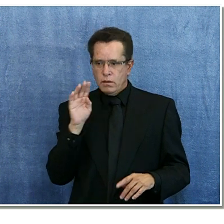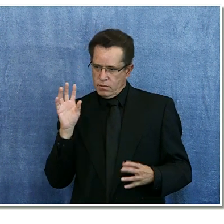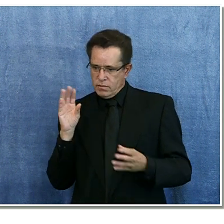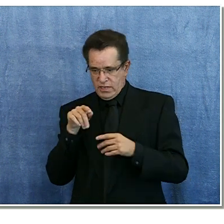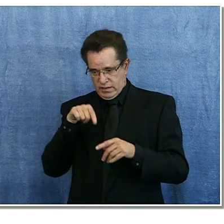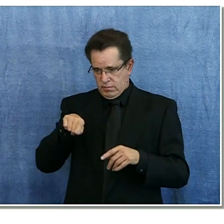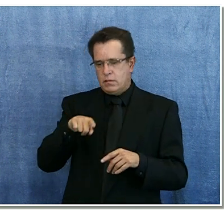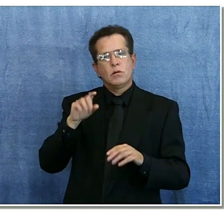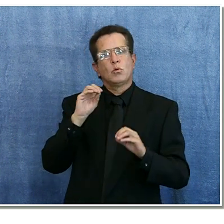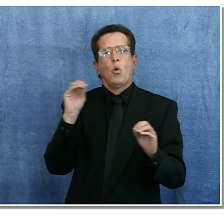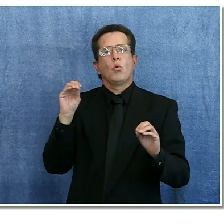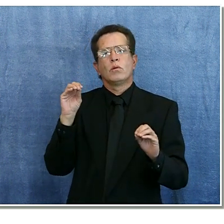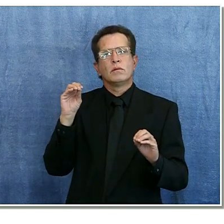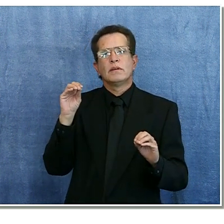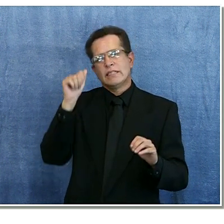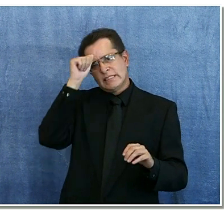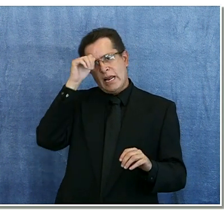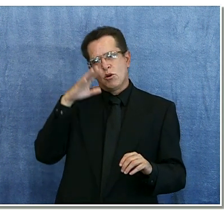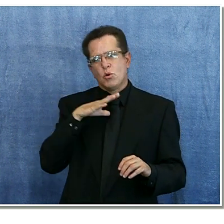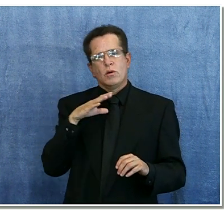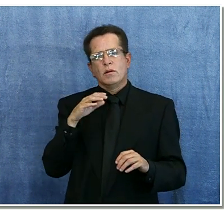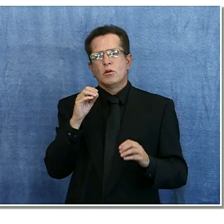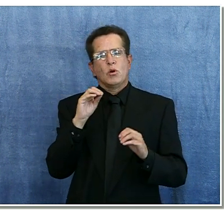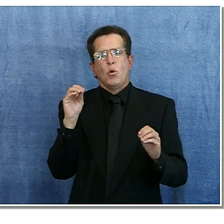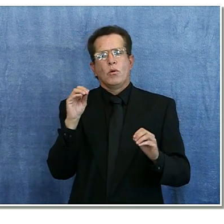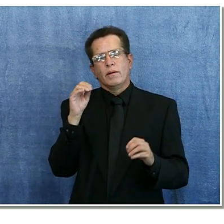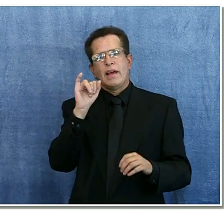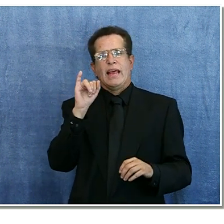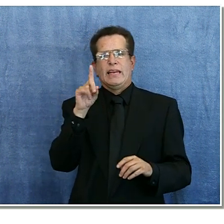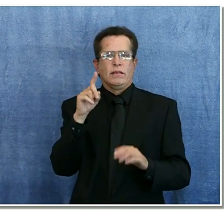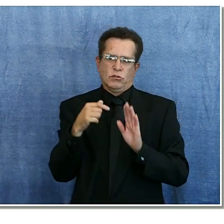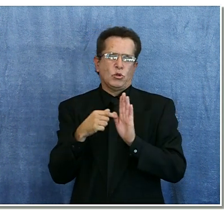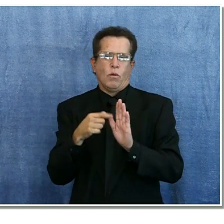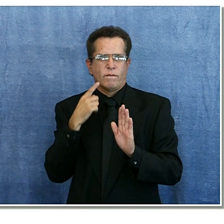gender identification information provided.